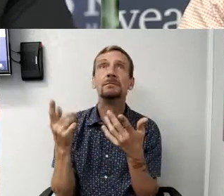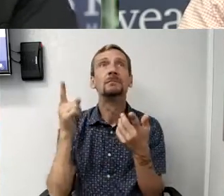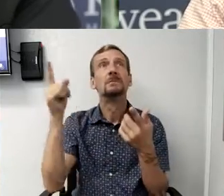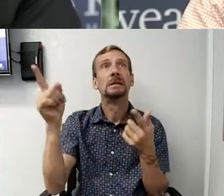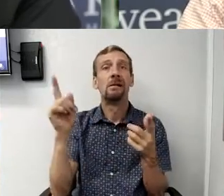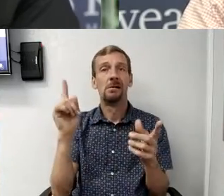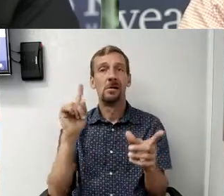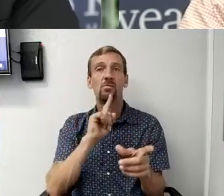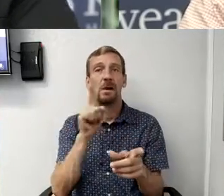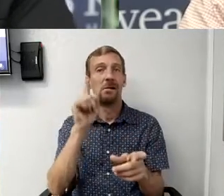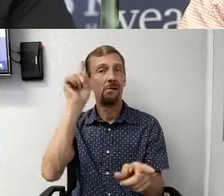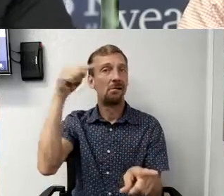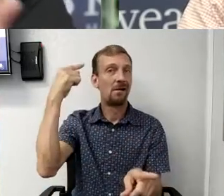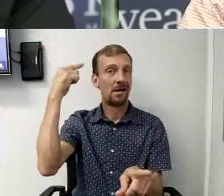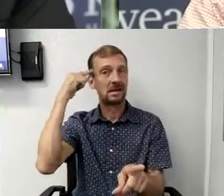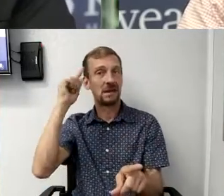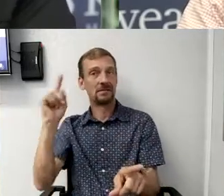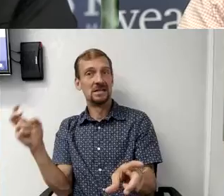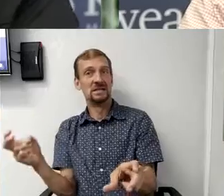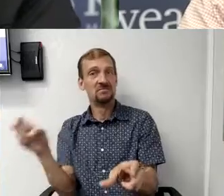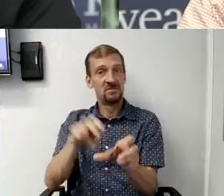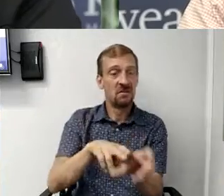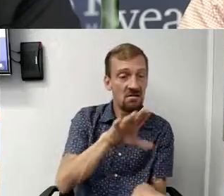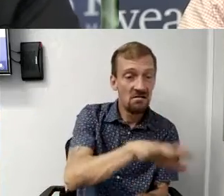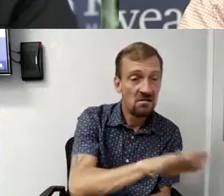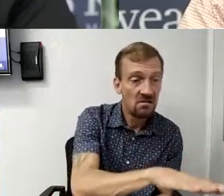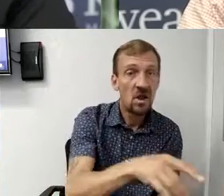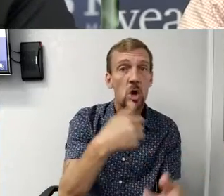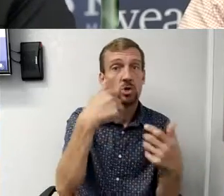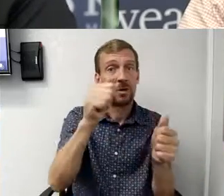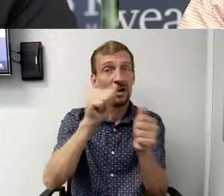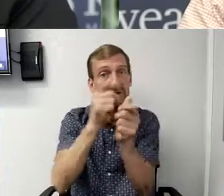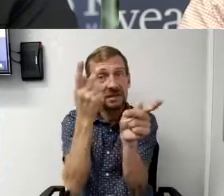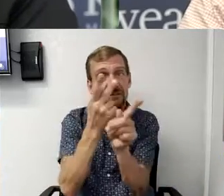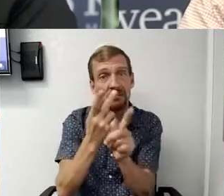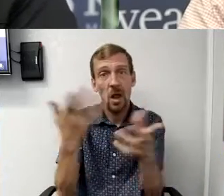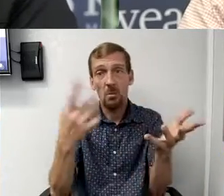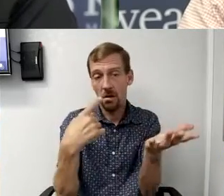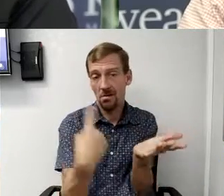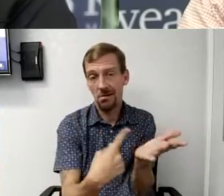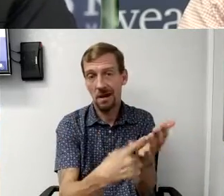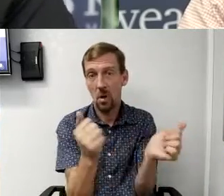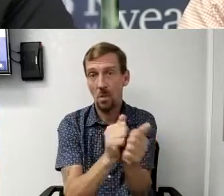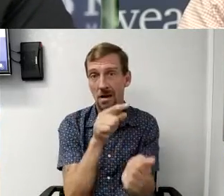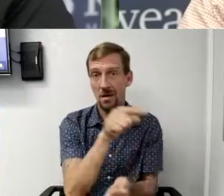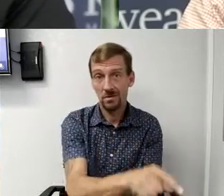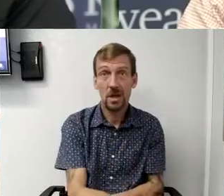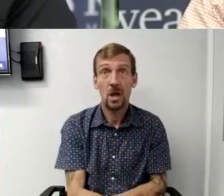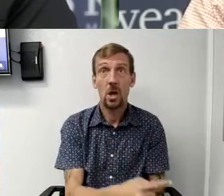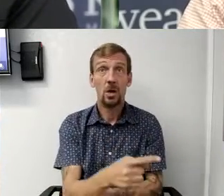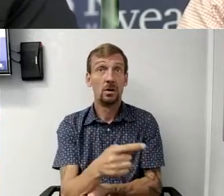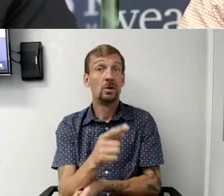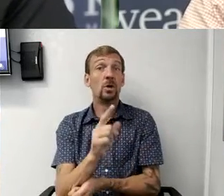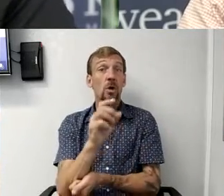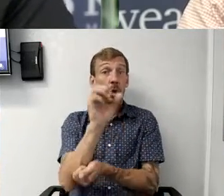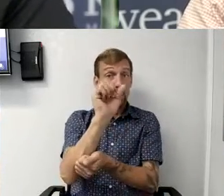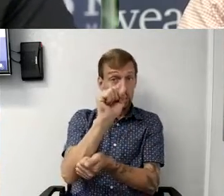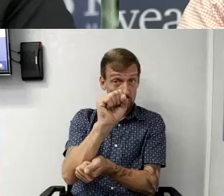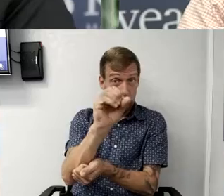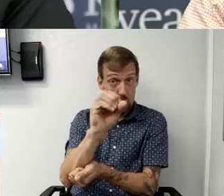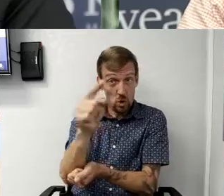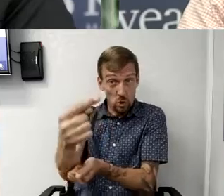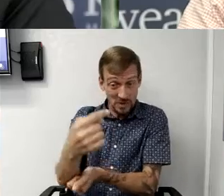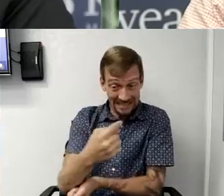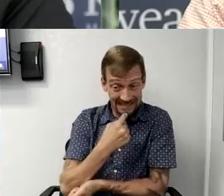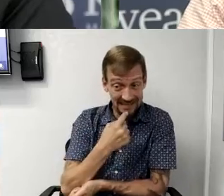commandeered by the federal government and are now in an allocation mode too. Oh, so even though we had grand plans to order this